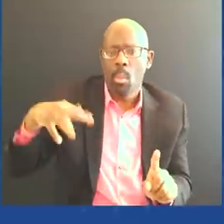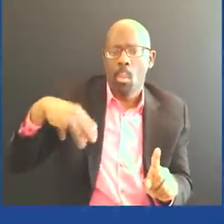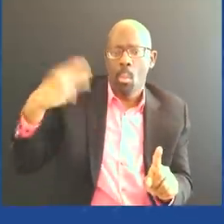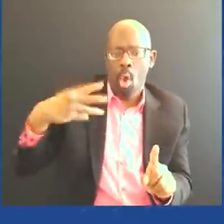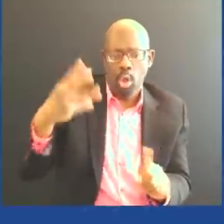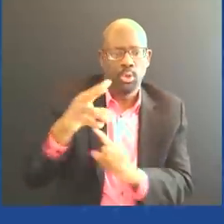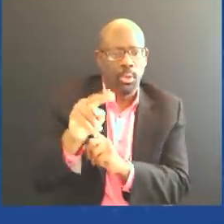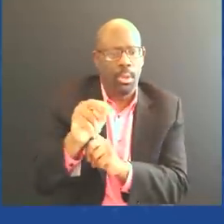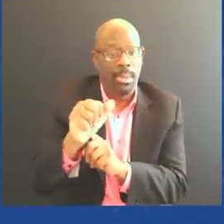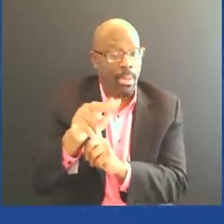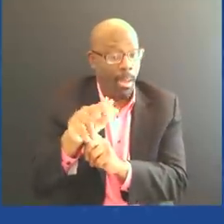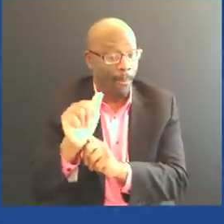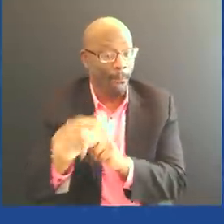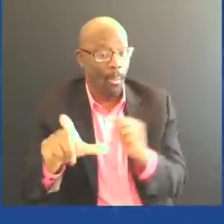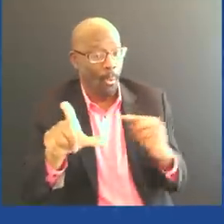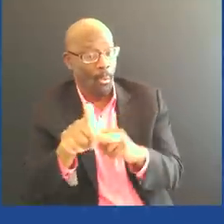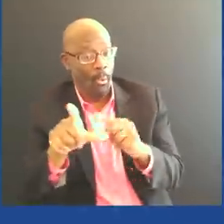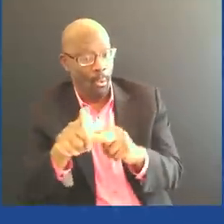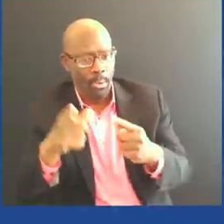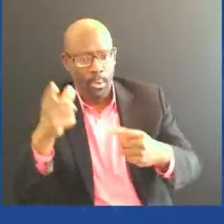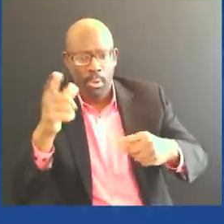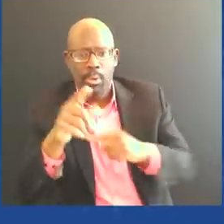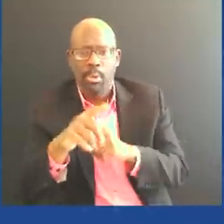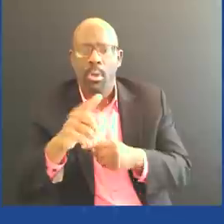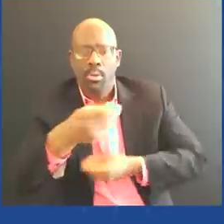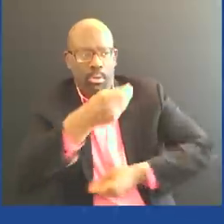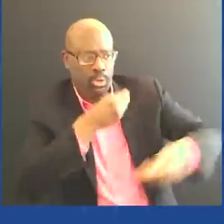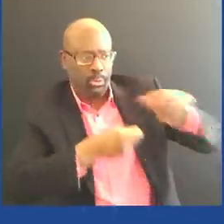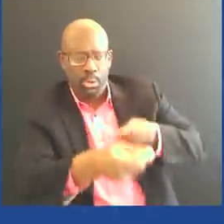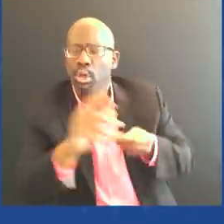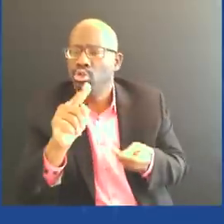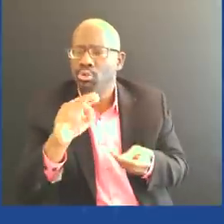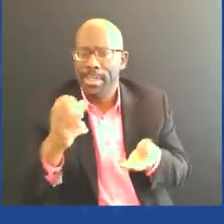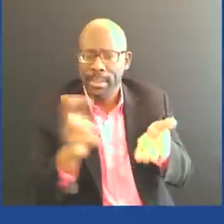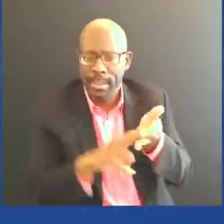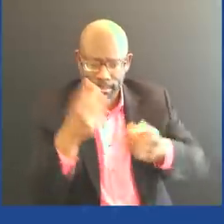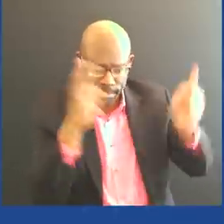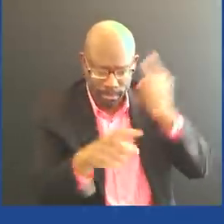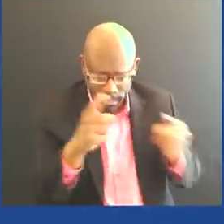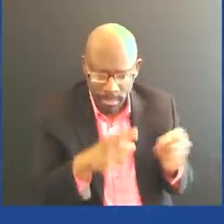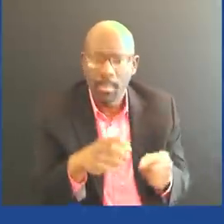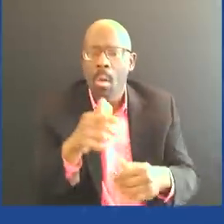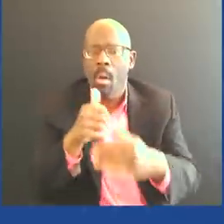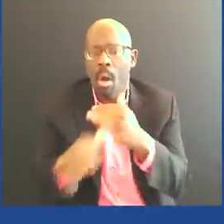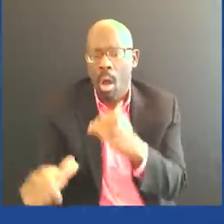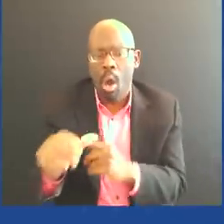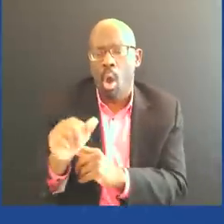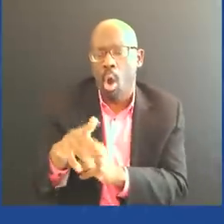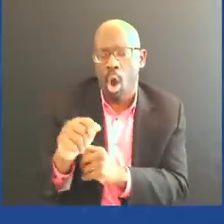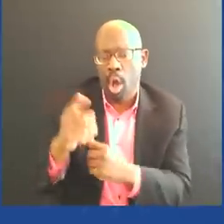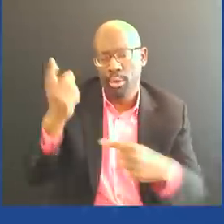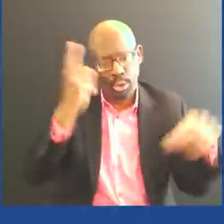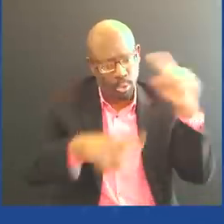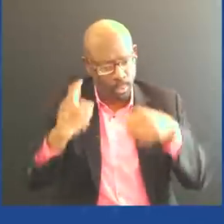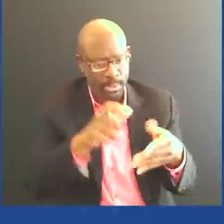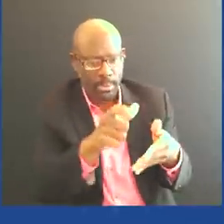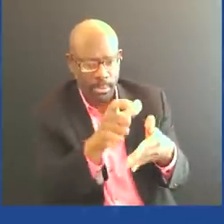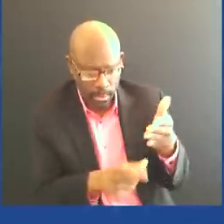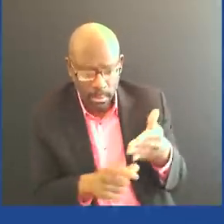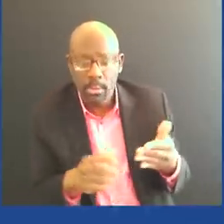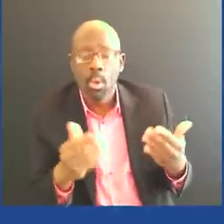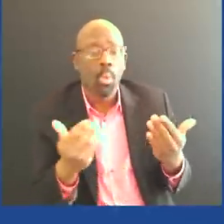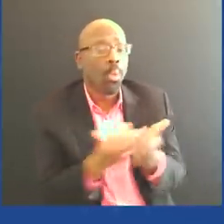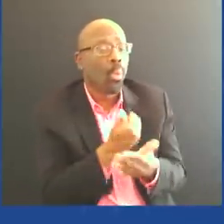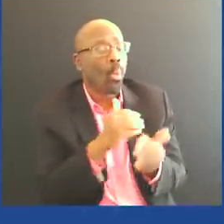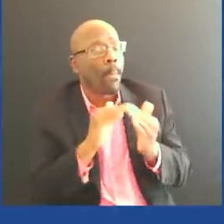Under the terms of Article II of the treaty, Delaware and her sister North Dakota were to be decommissioned as soon as the new battleships Colorado and West Virginia, then under construction,